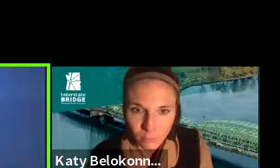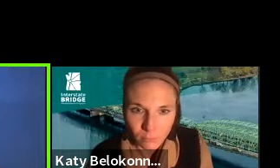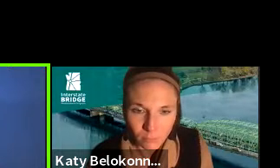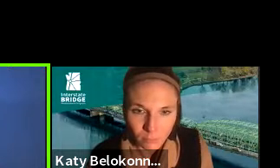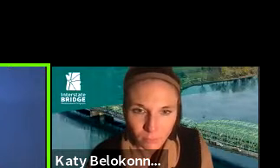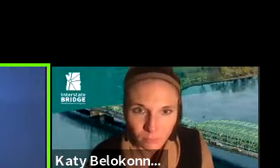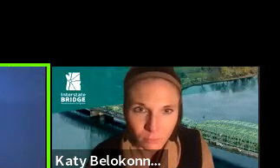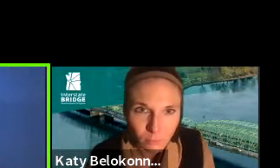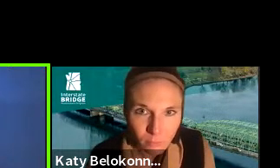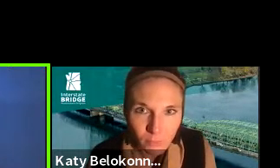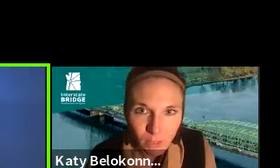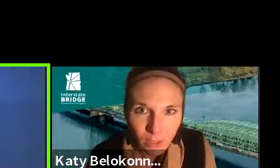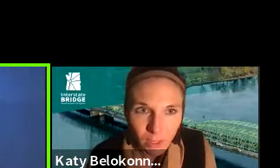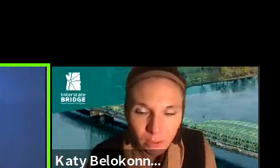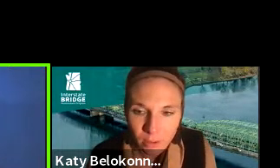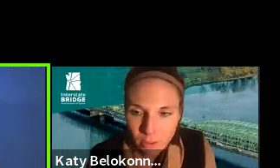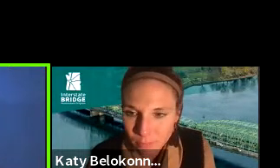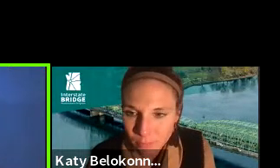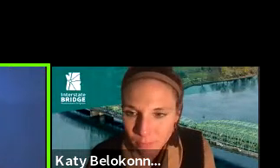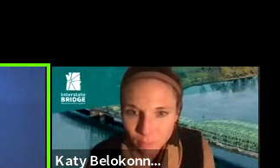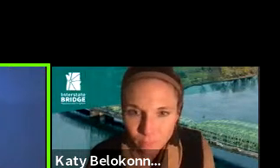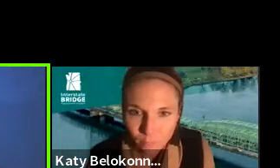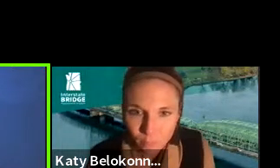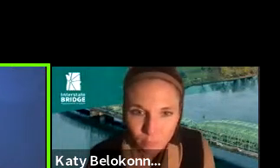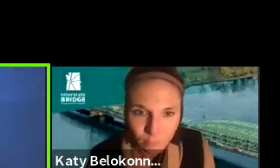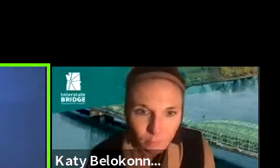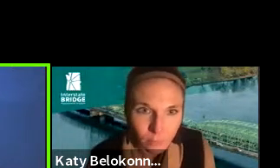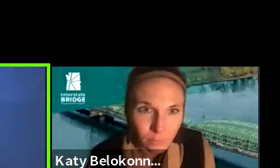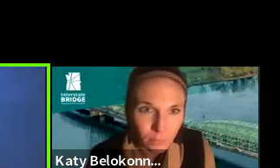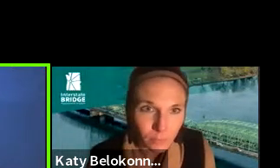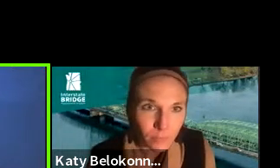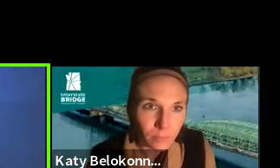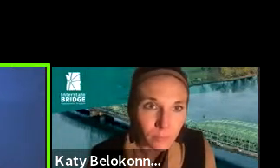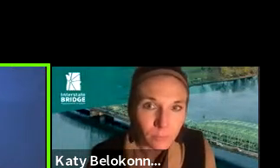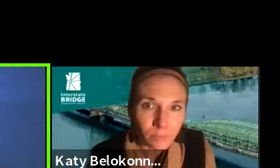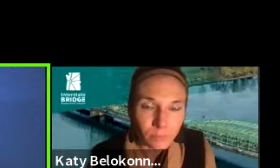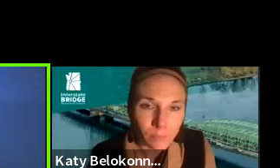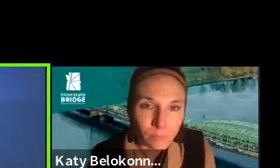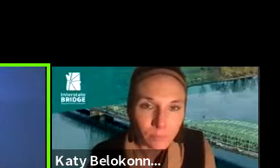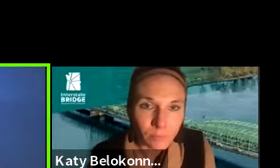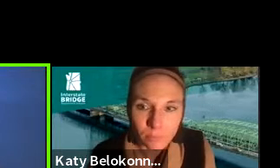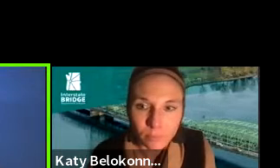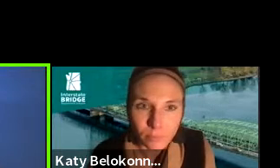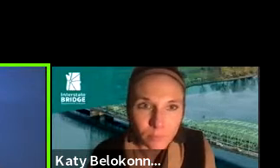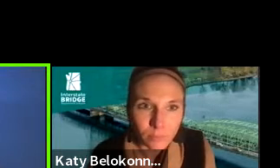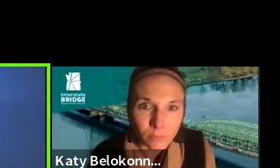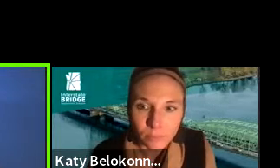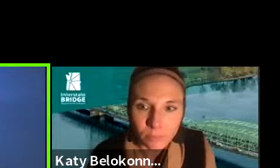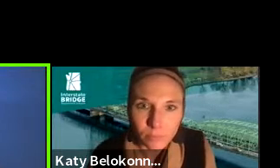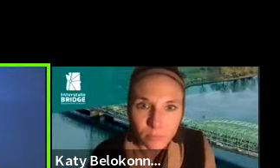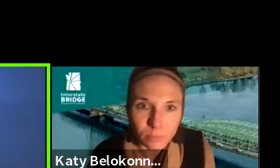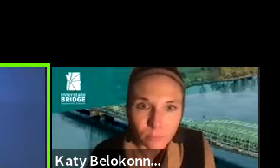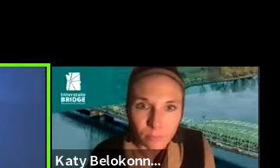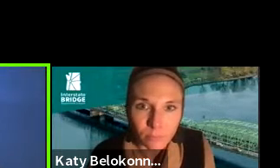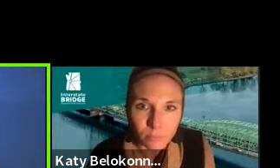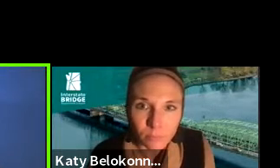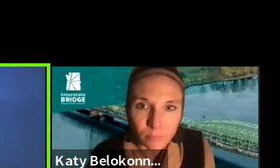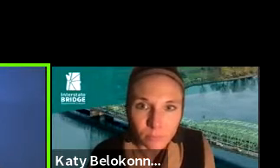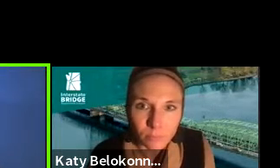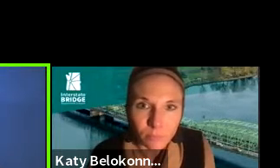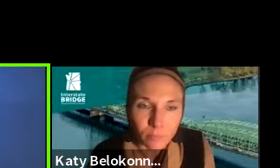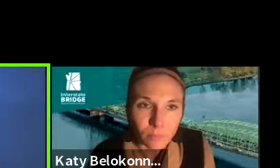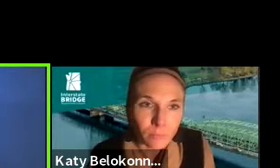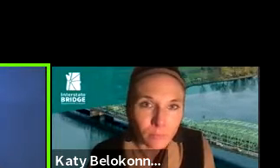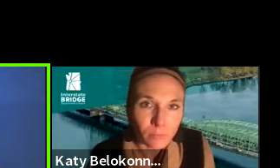of this? And of course, this will be all part of the meeting record and meeting notes, so you have an opportunity to do